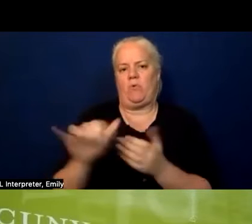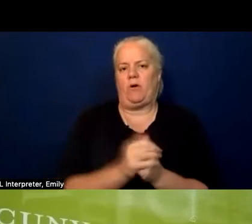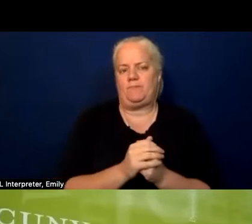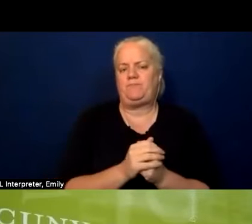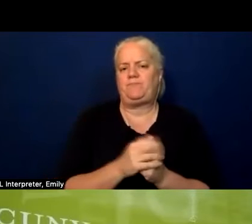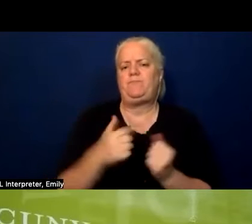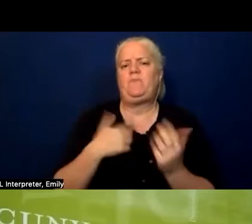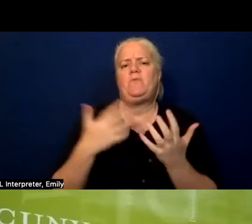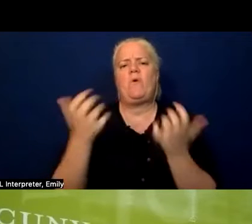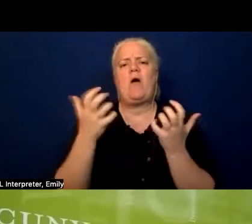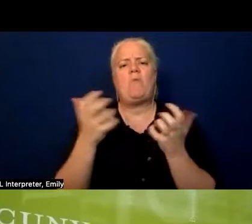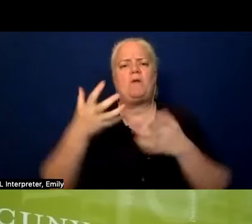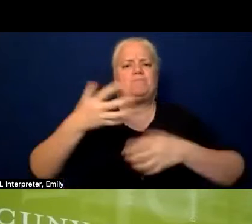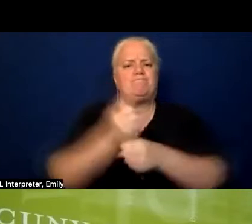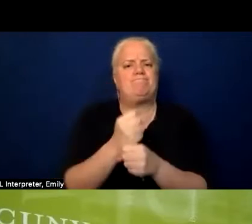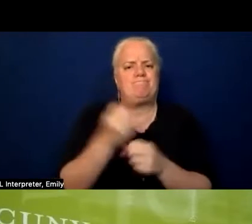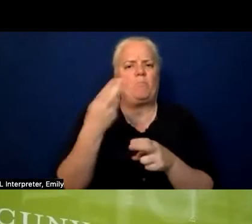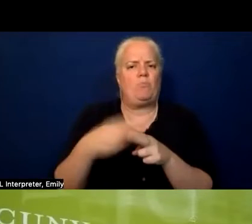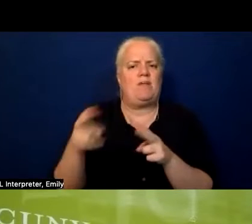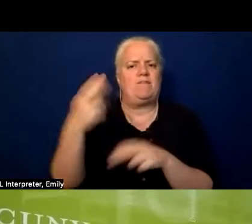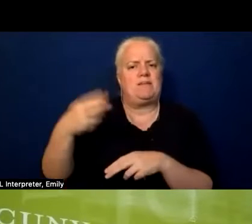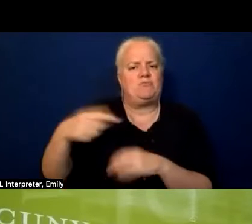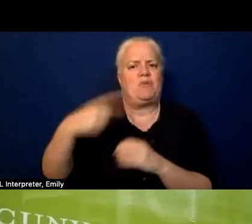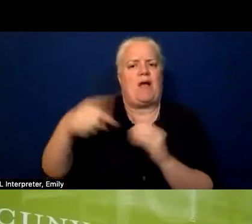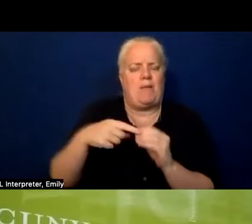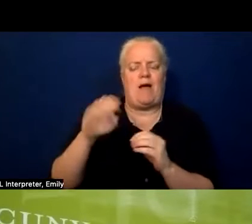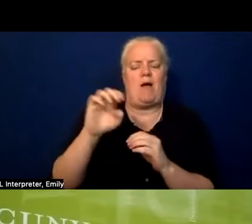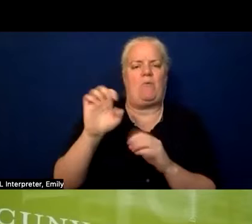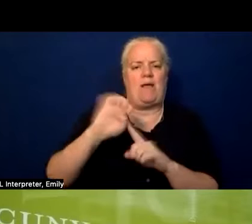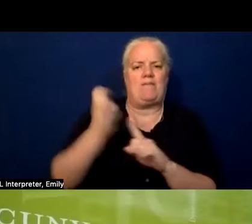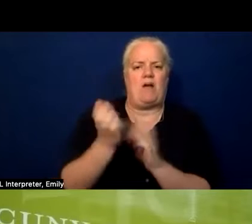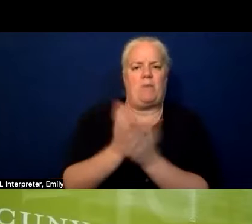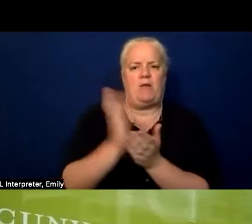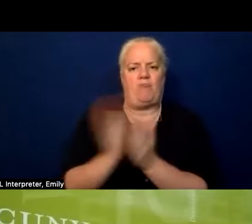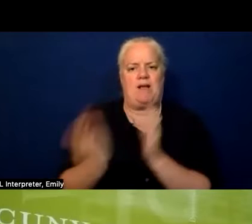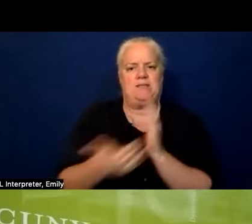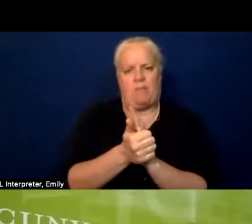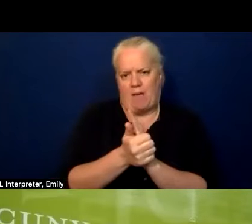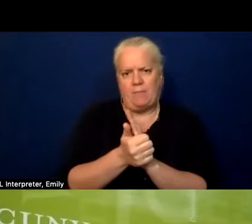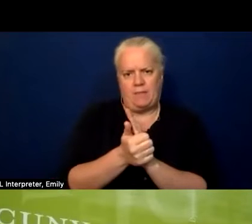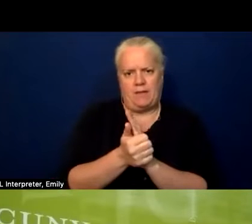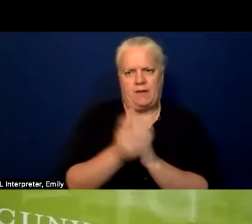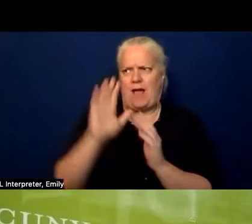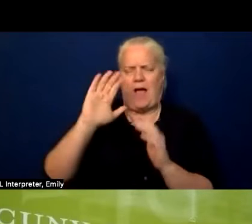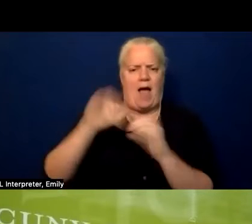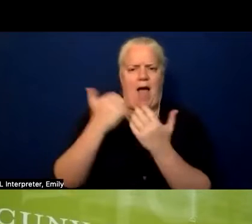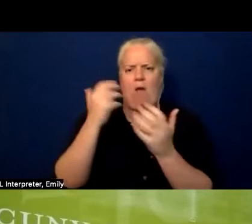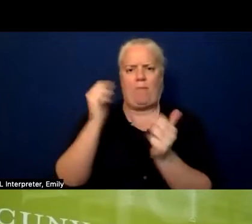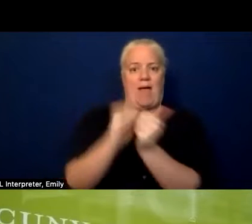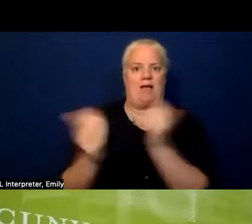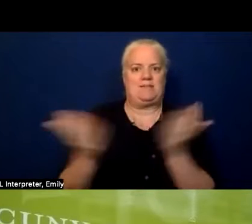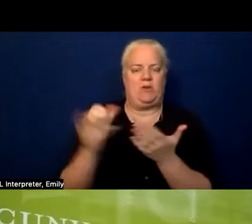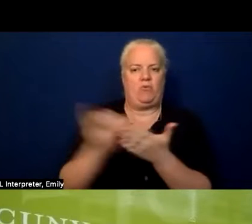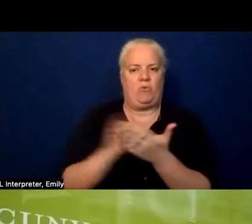brief history on how the Environmental Rights Amendment came to be in New York, because it's a story that started with impacted communities, and